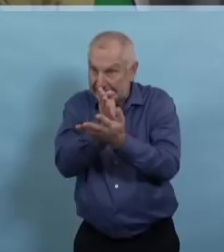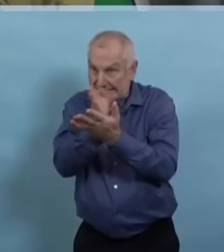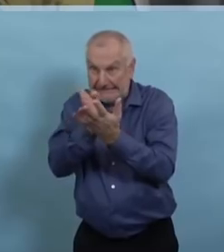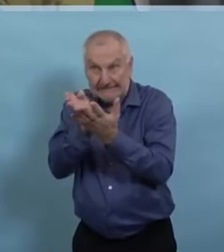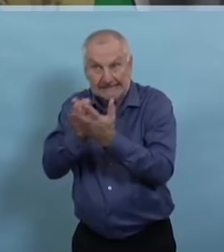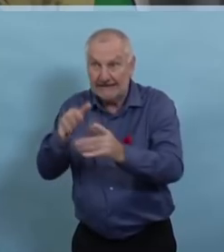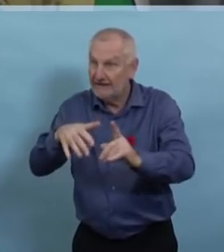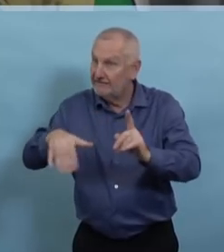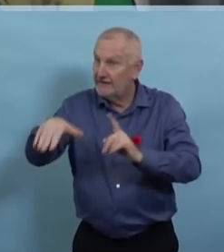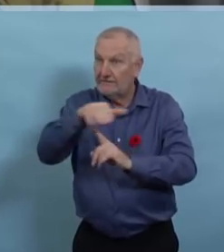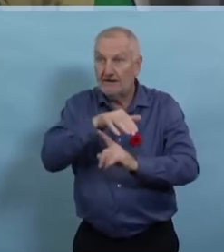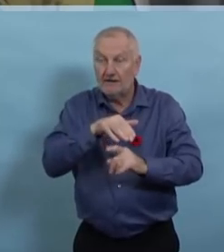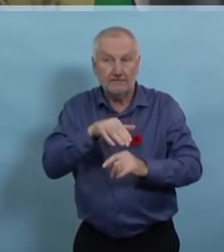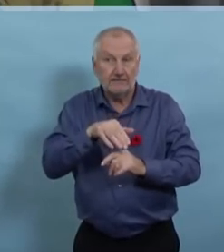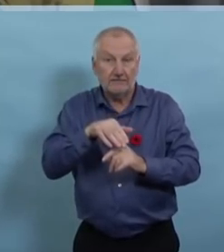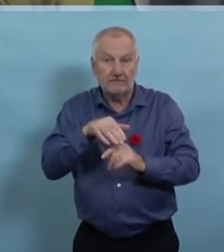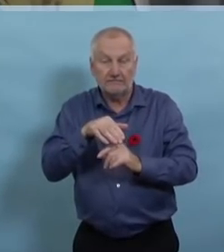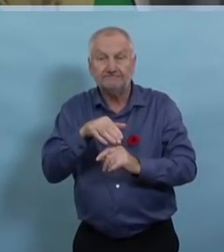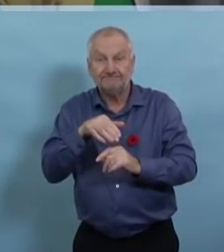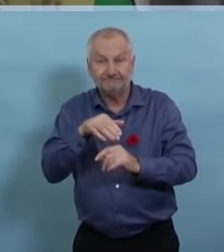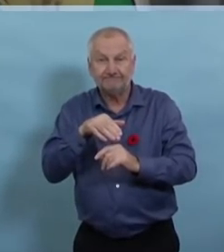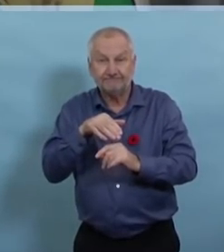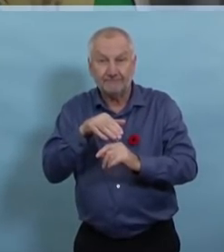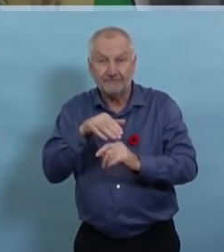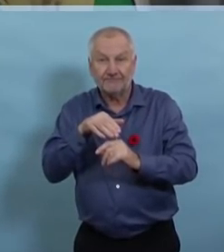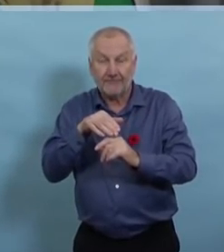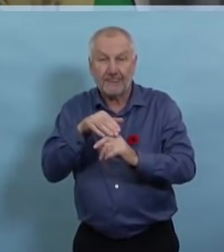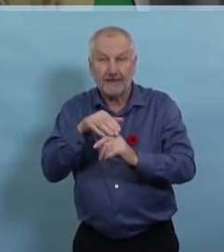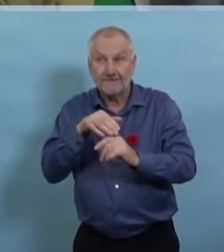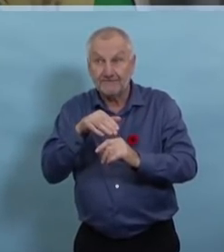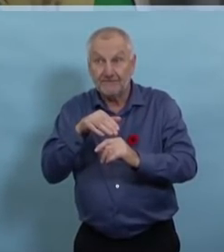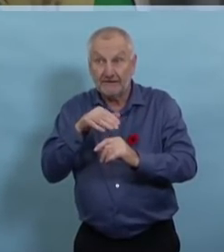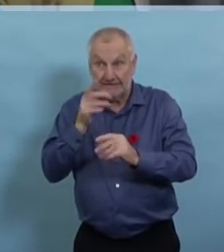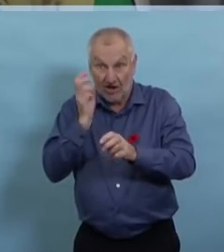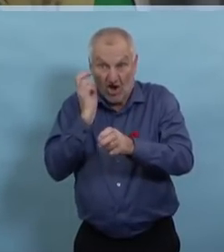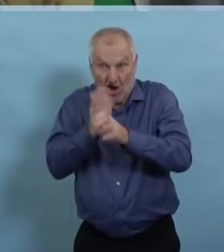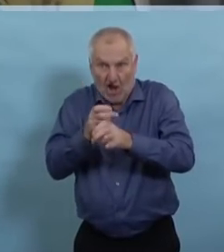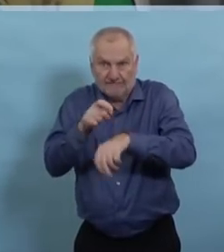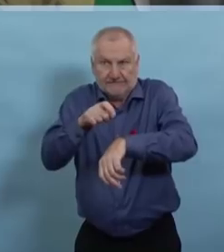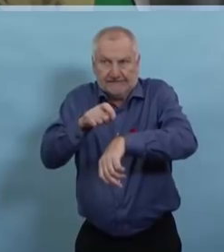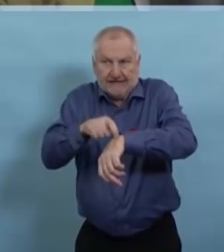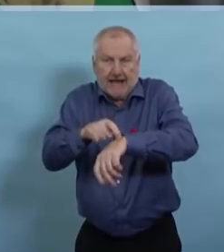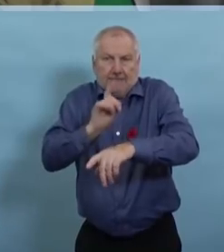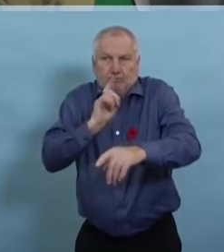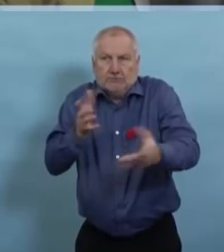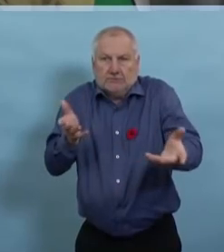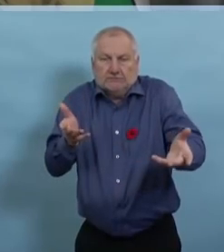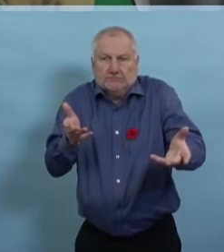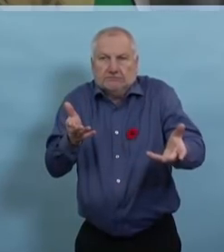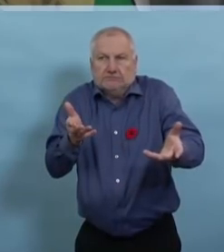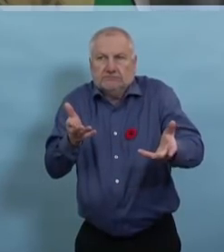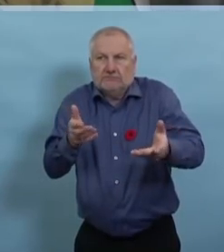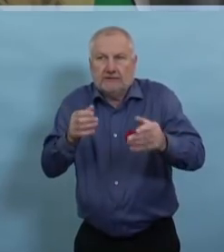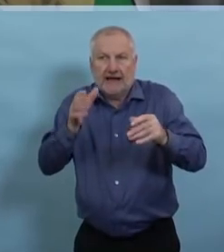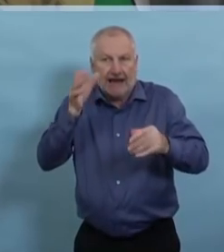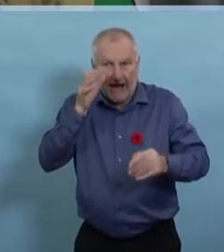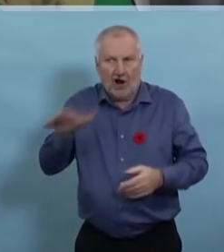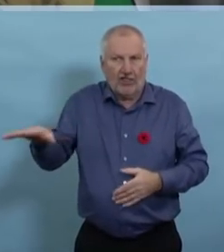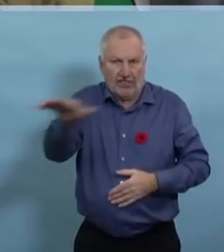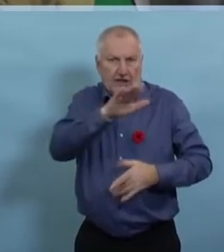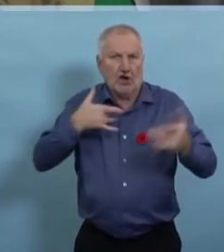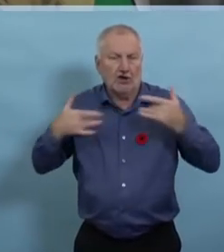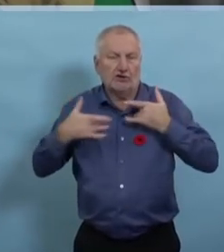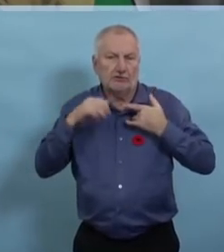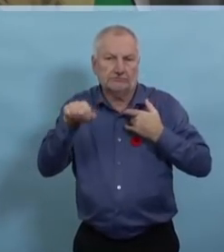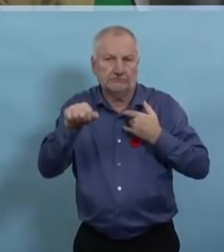and challenging times. And so, when we hear those concerns from the school system,